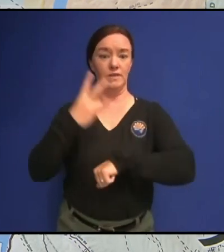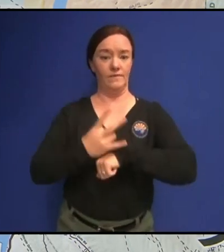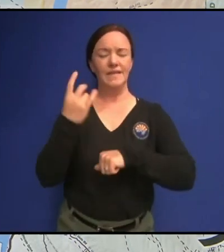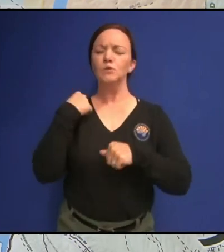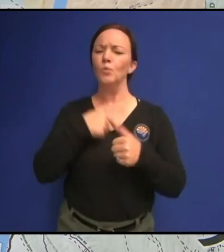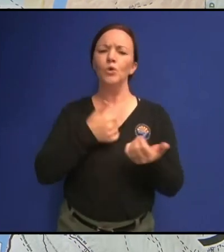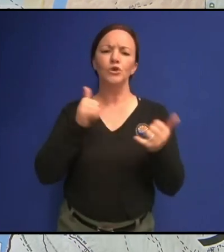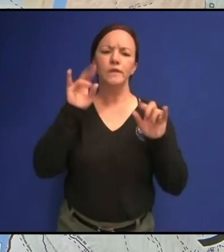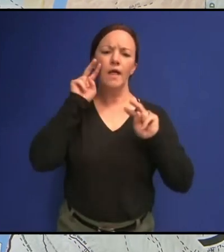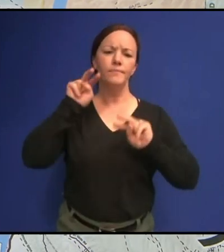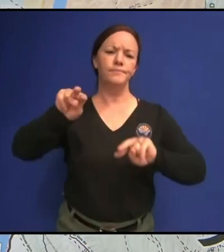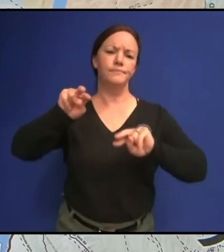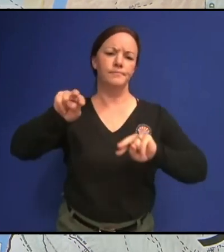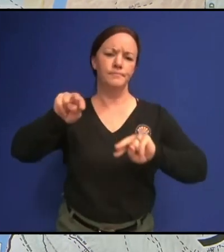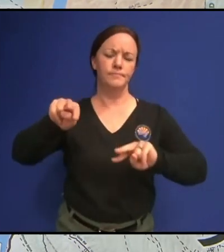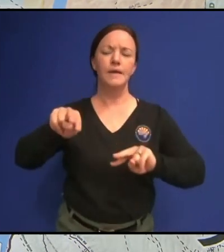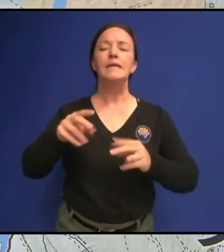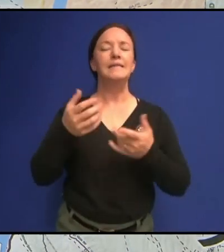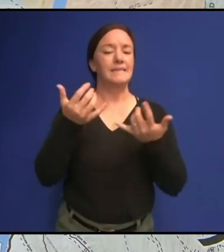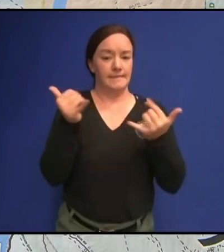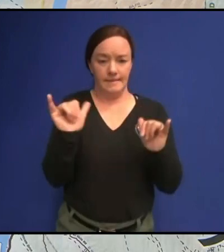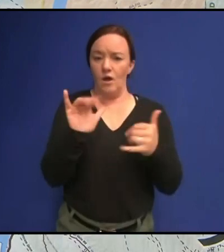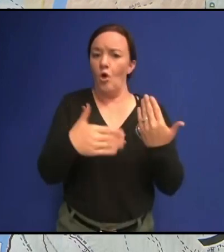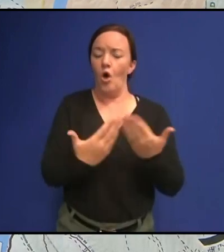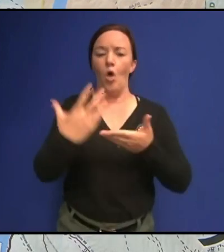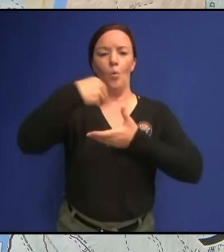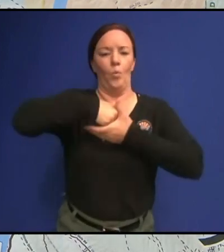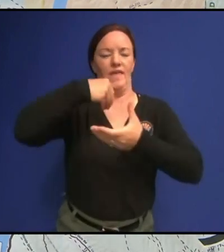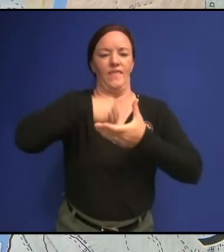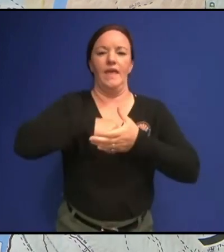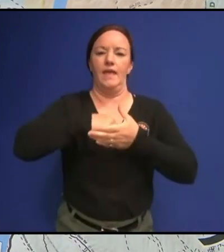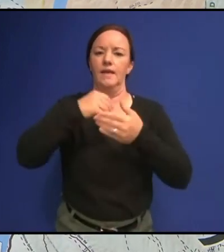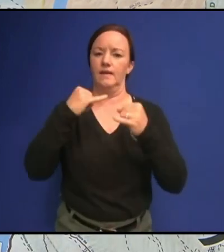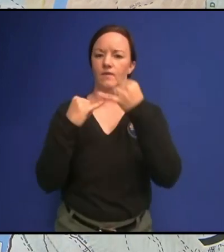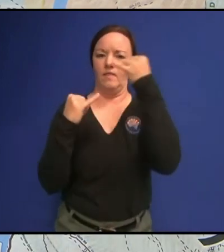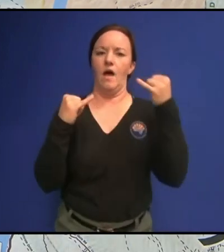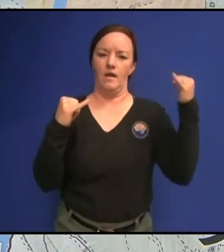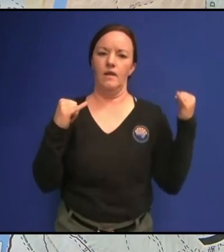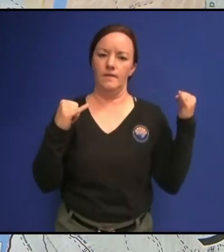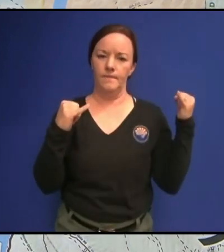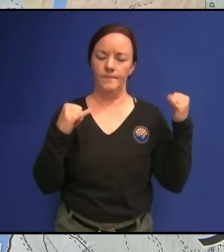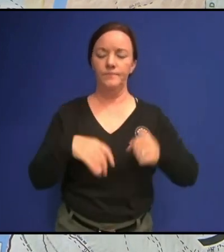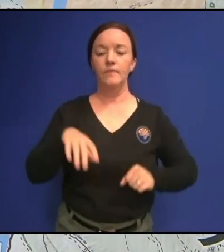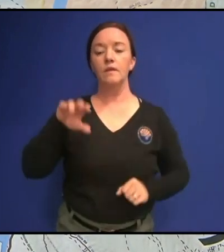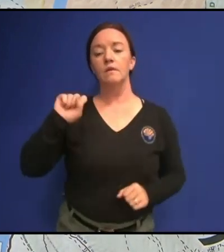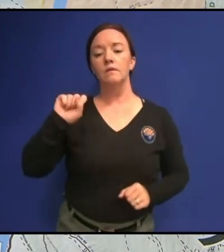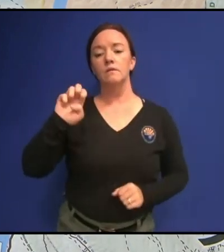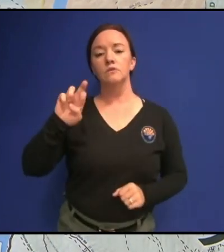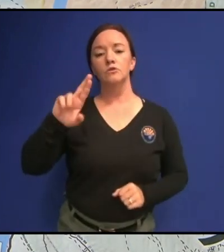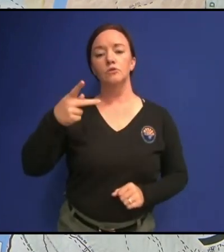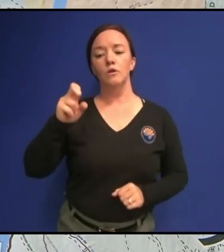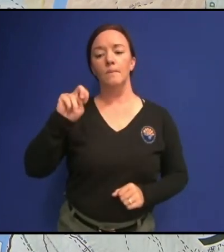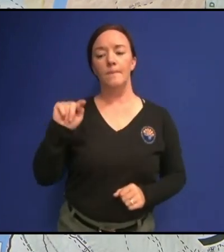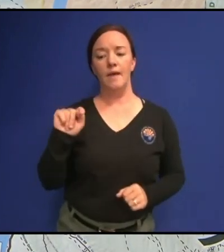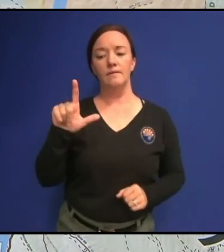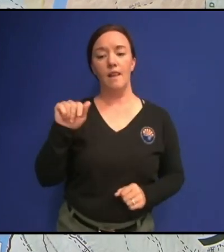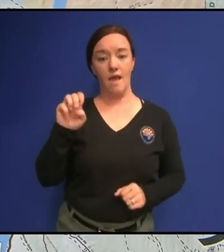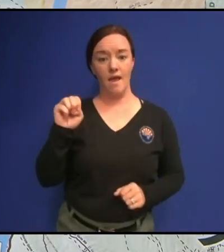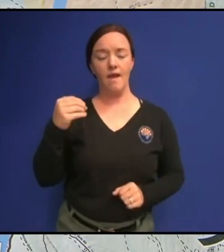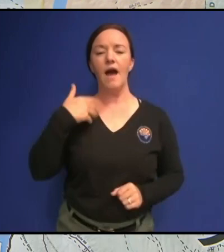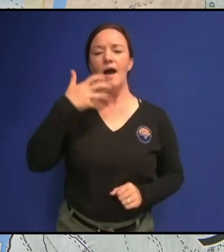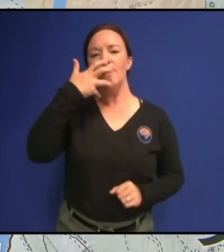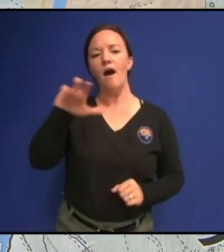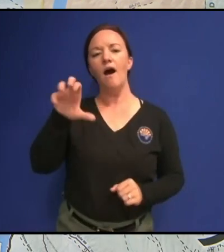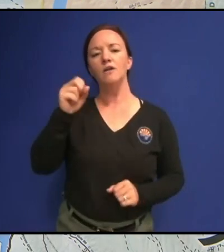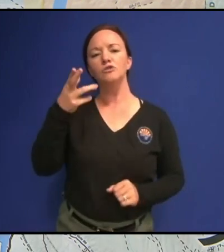nothing outside the line. Going all the way down towards Serpent Lake, there's a crew, a hotshot crew and a fire use